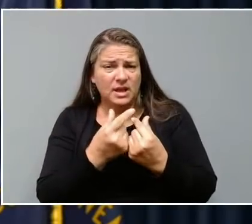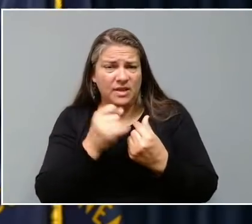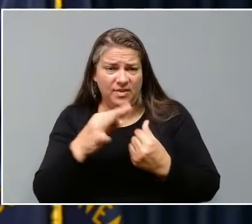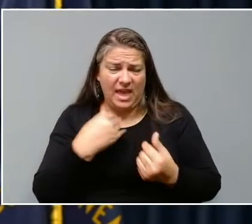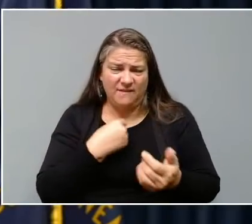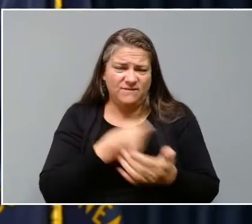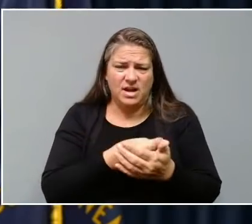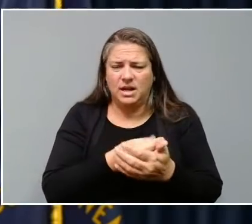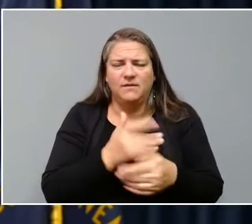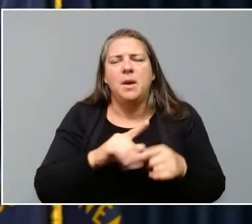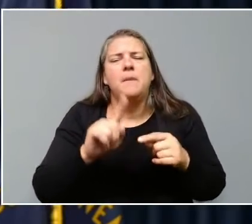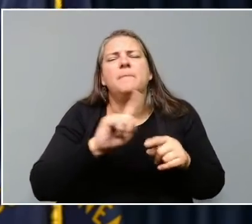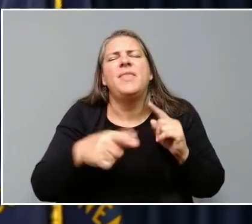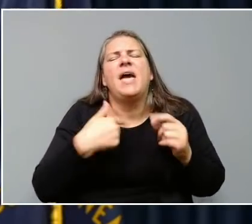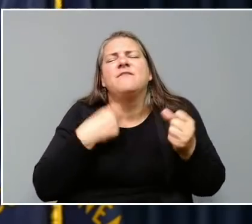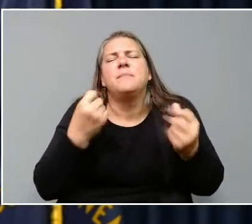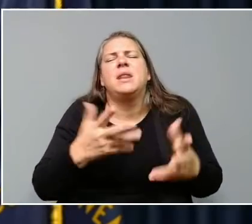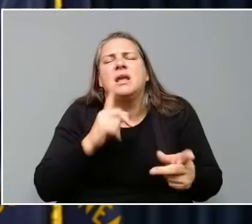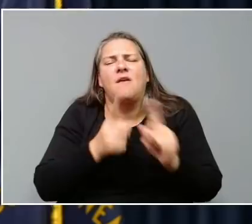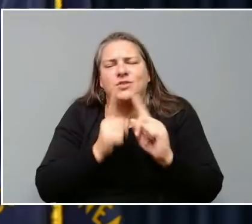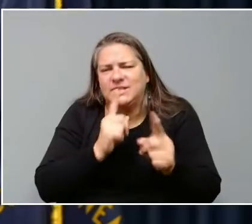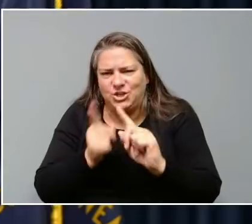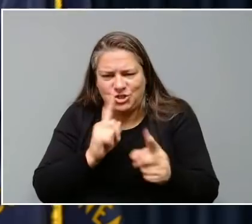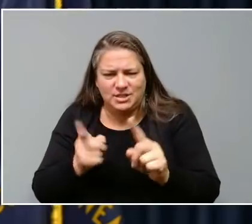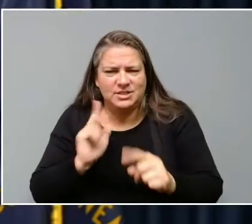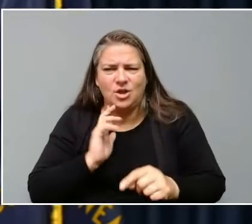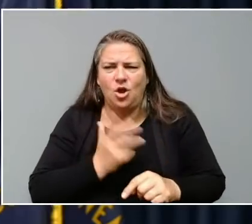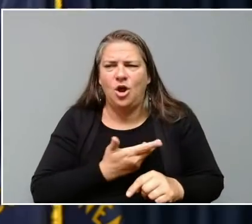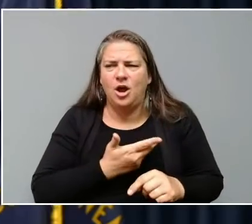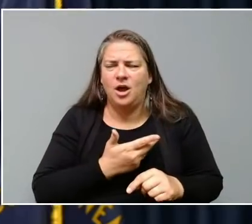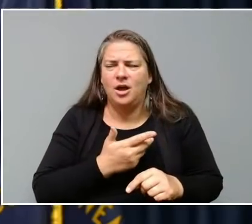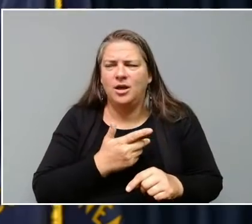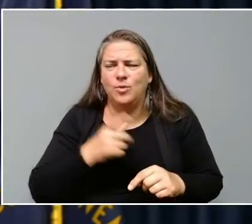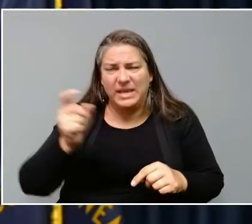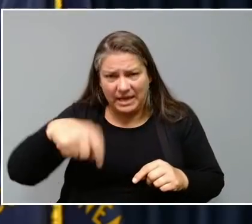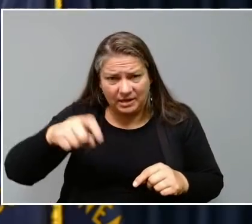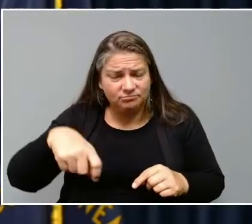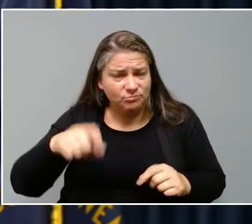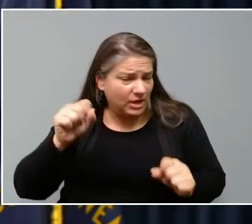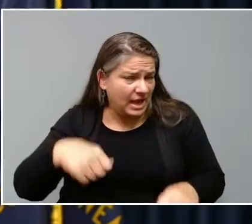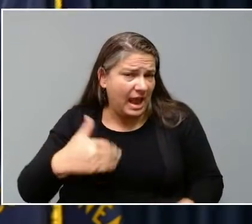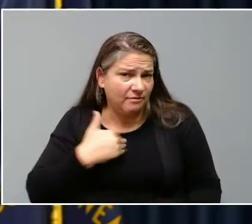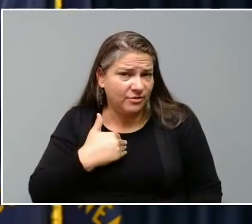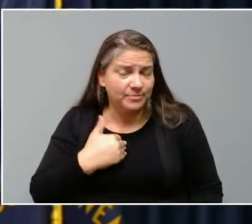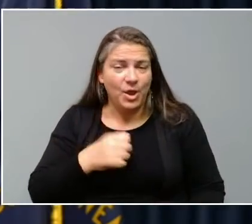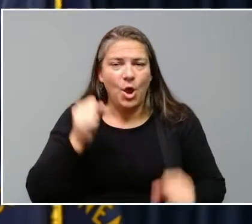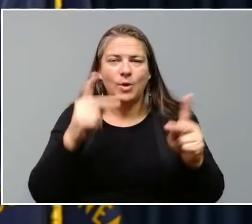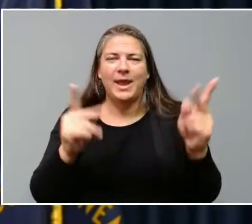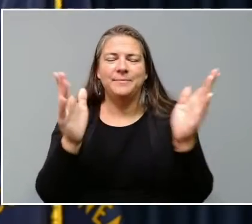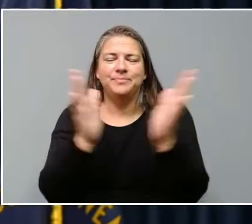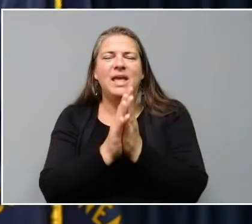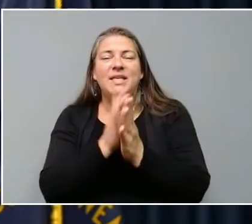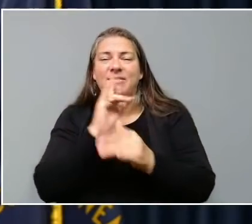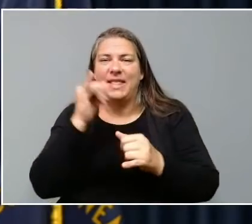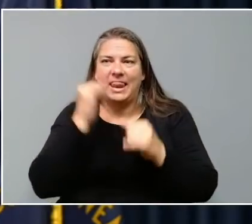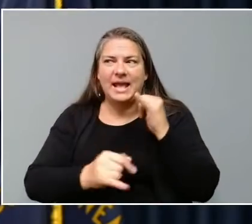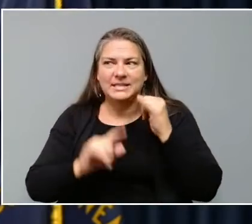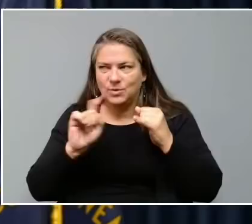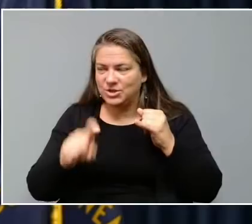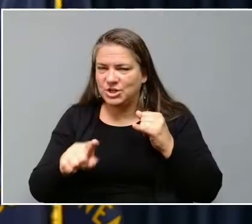the conversations that I think are legitimate and that we could have. All right. I said that was our last question. It